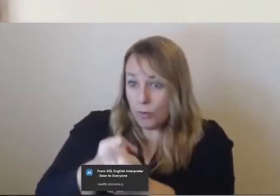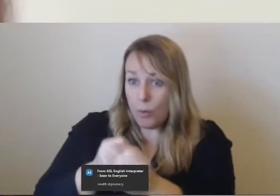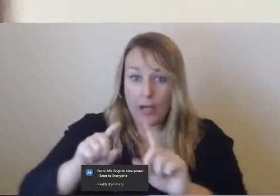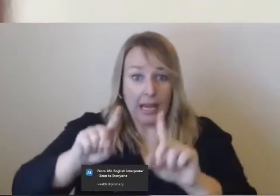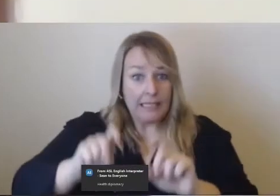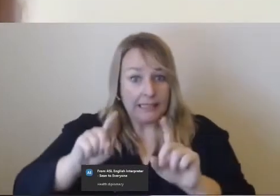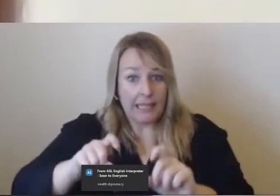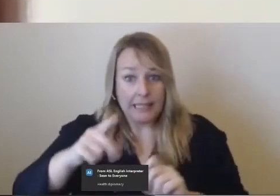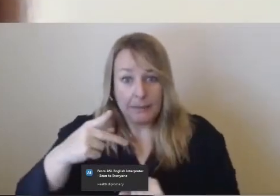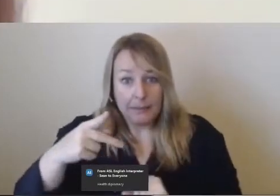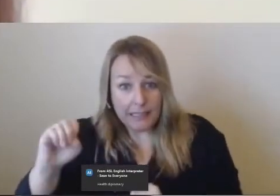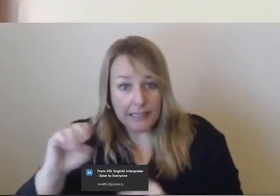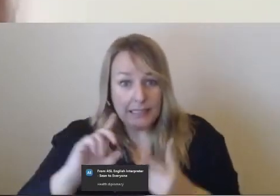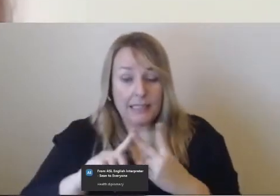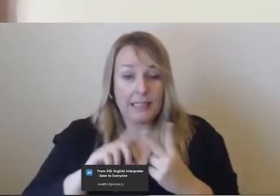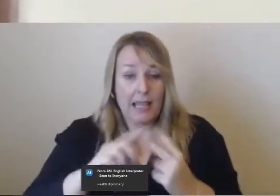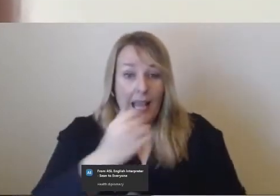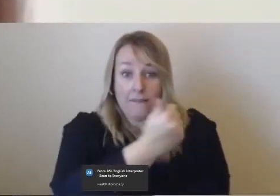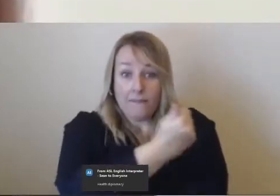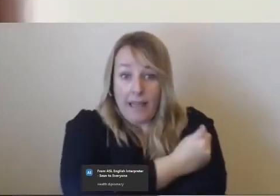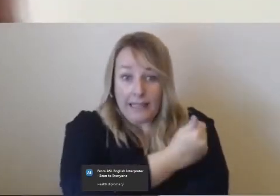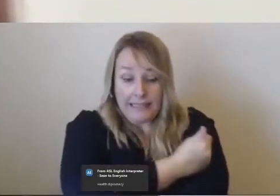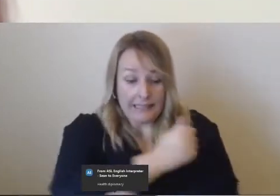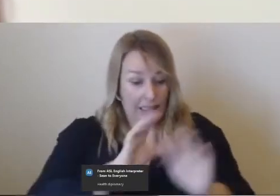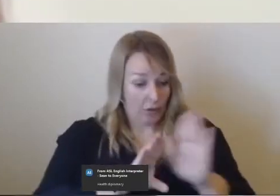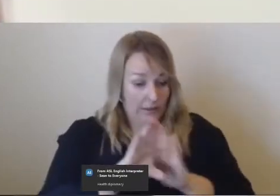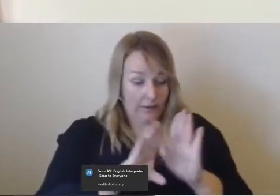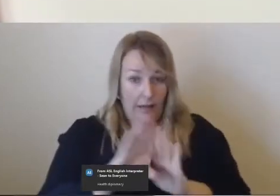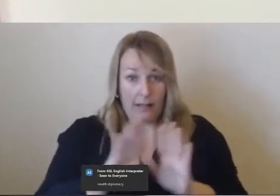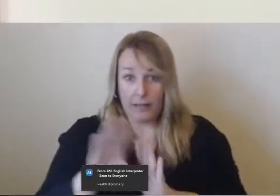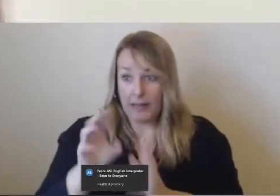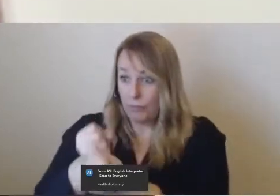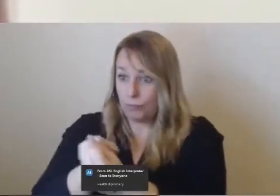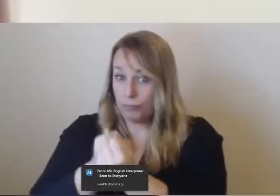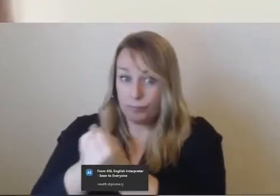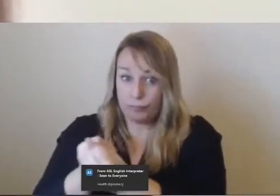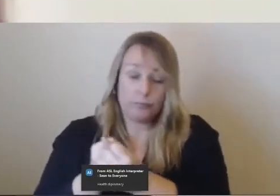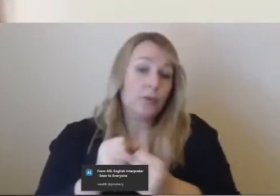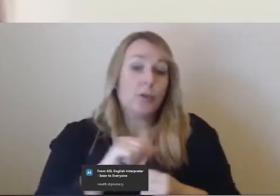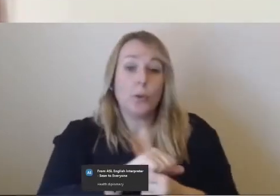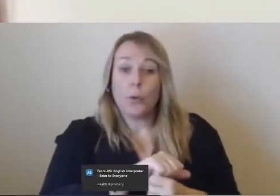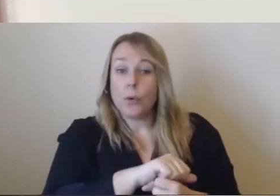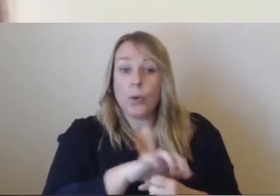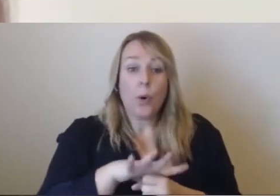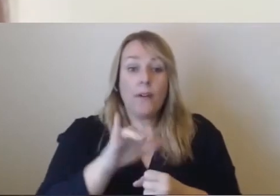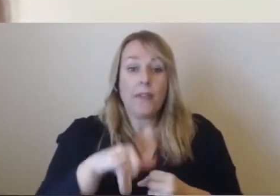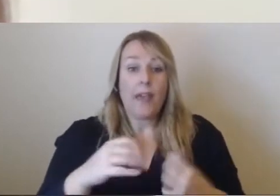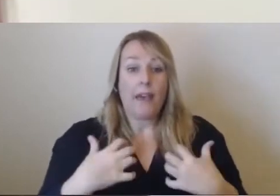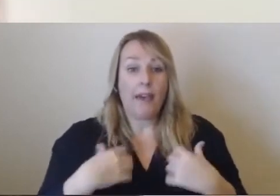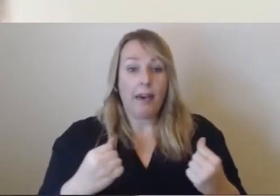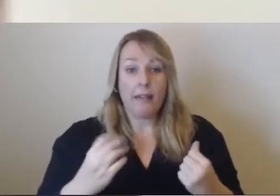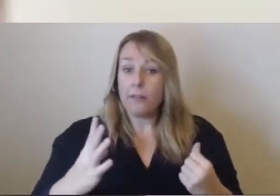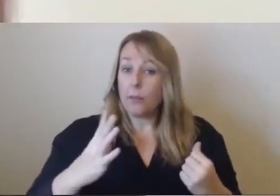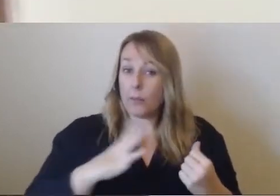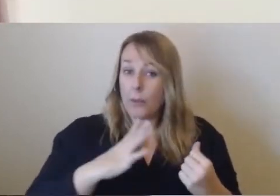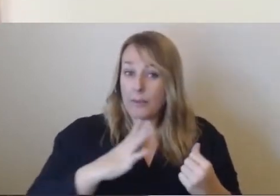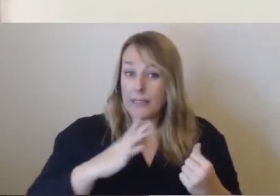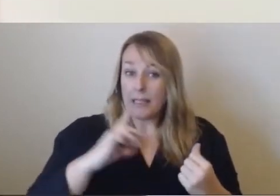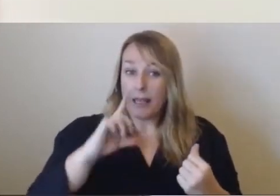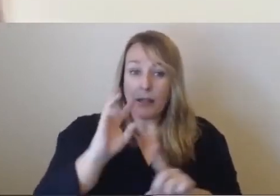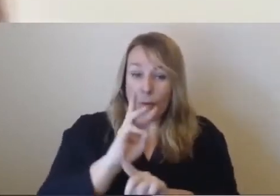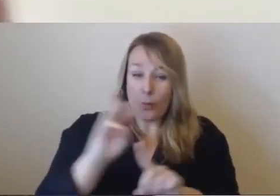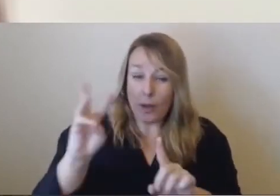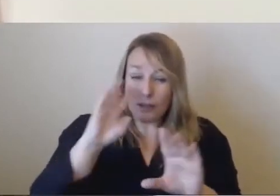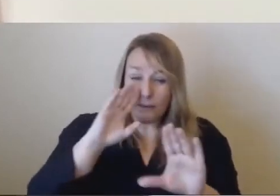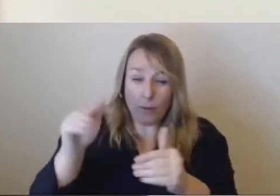utilize vaccines that are in development. And so after COVID on this health diplomacy, I think in the West, there's a lot of focus on, as I said before,